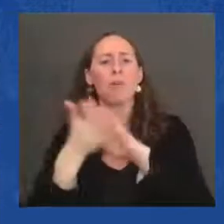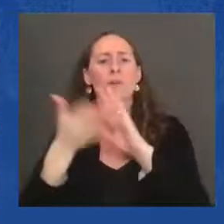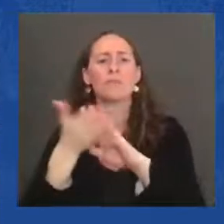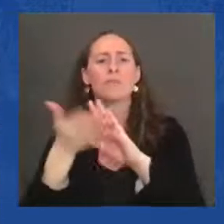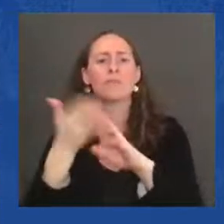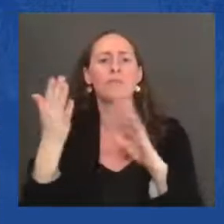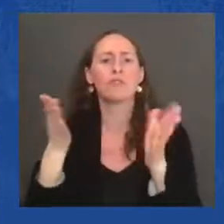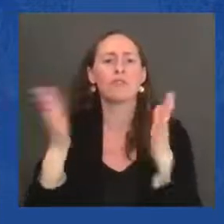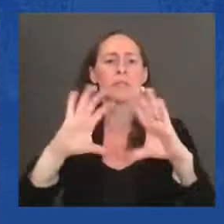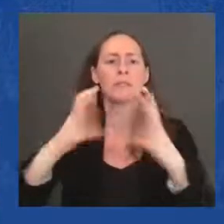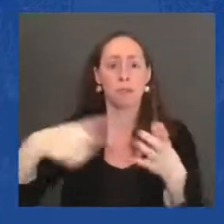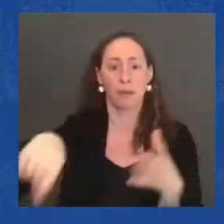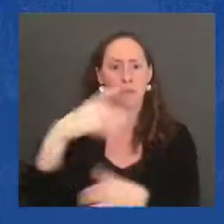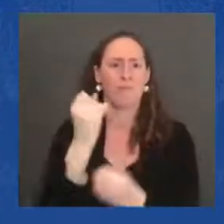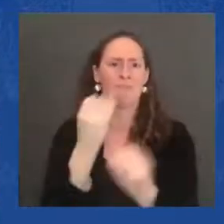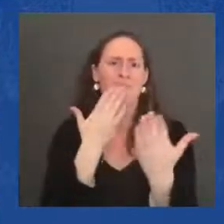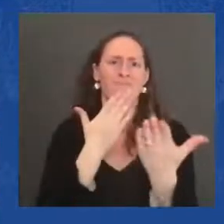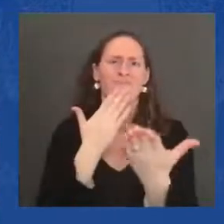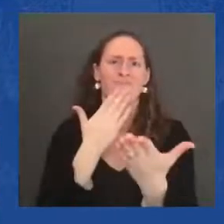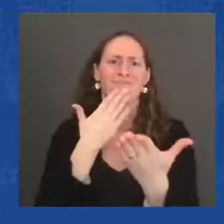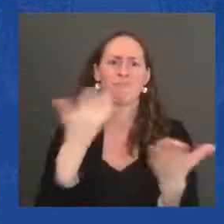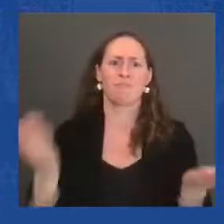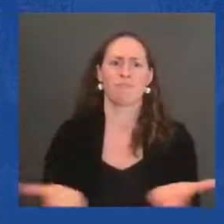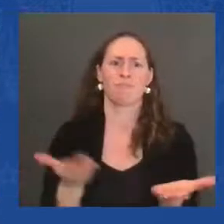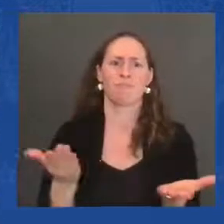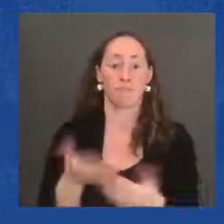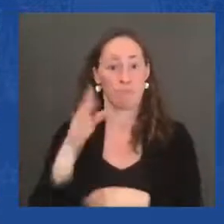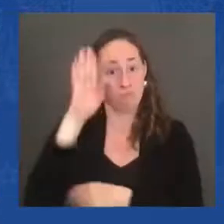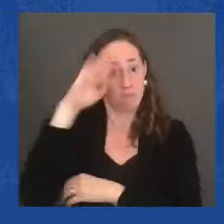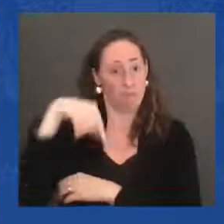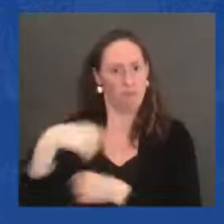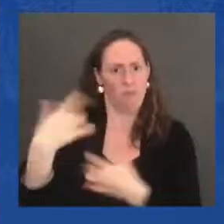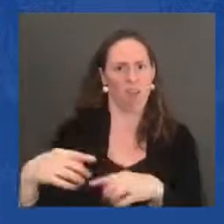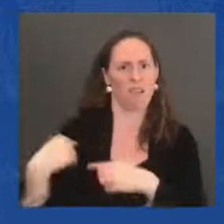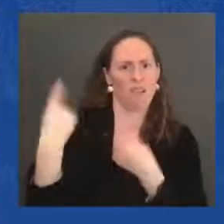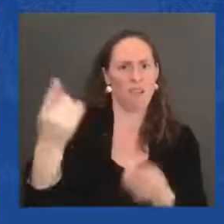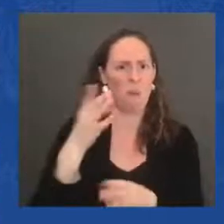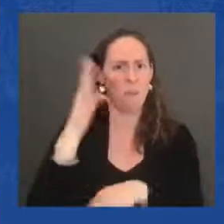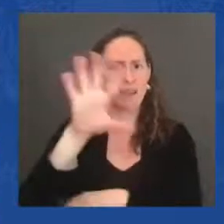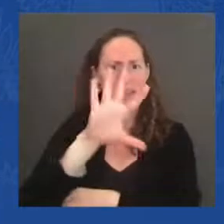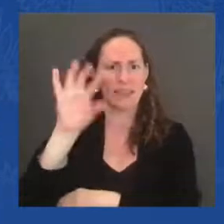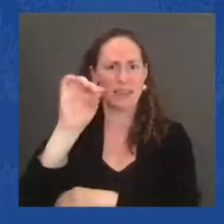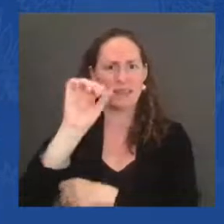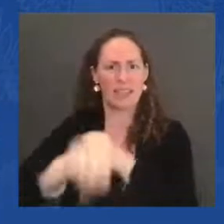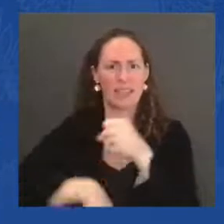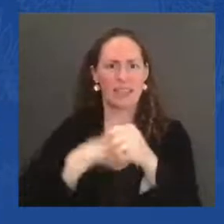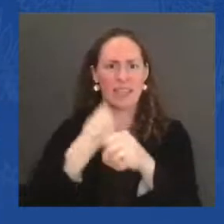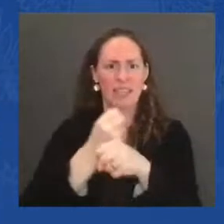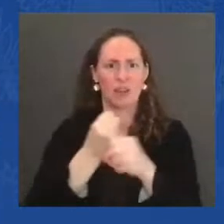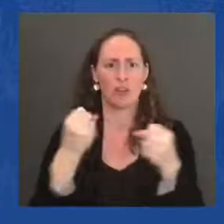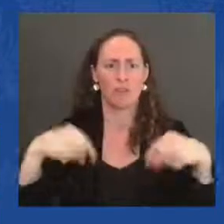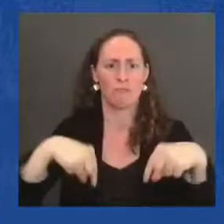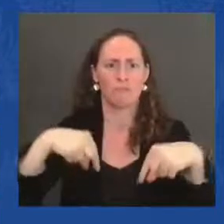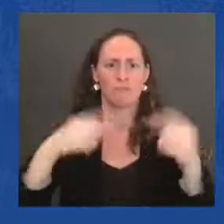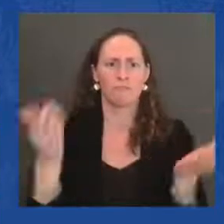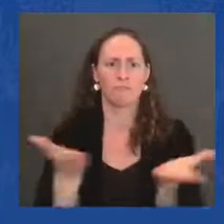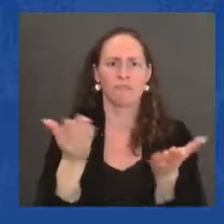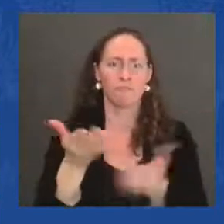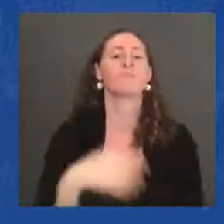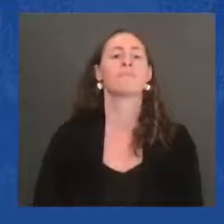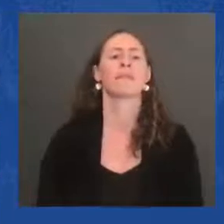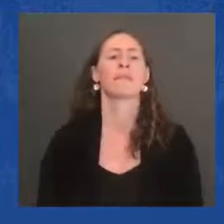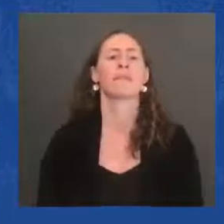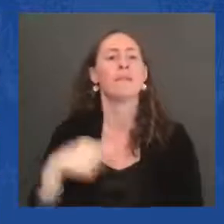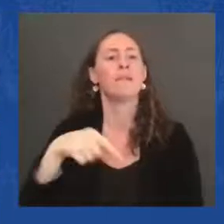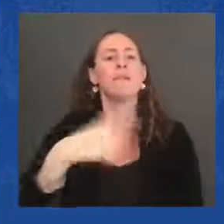and durable model for interagency, intergovernmental coordination. Extremely lengthy, intense, and damaging fire seasons like the